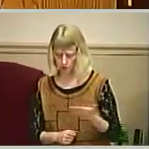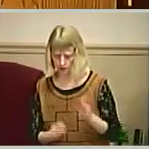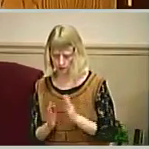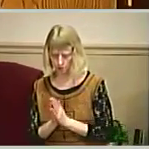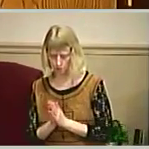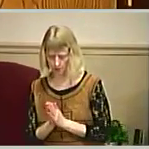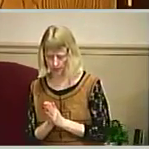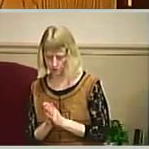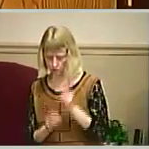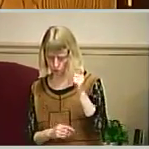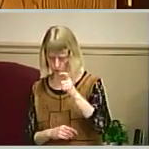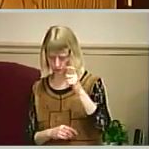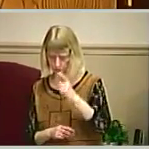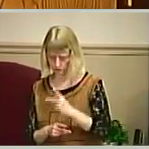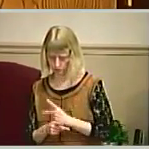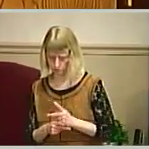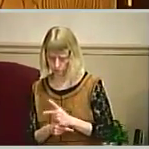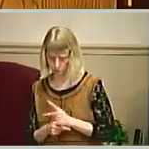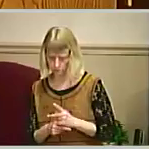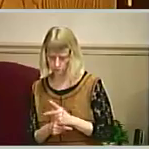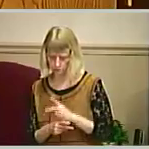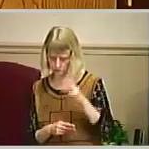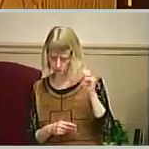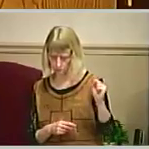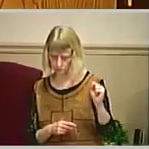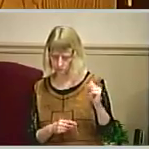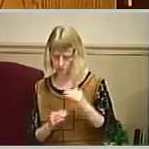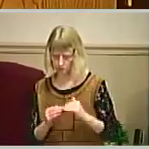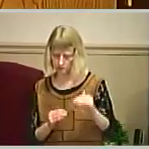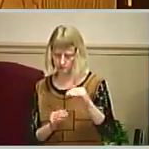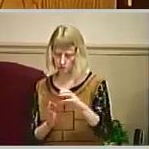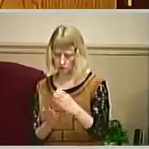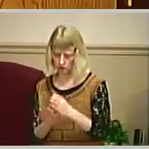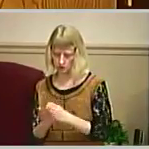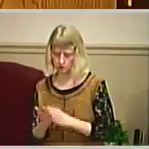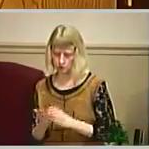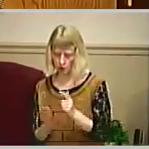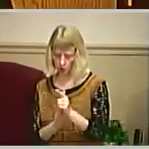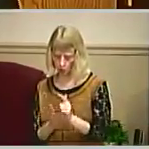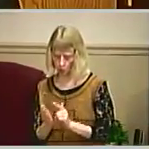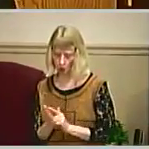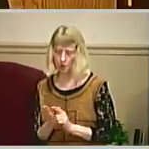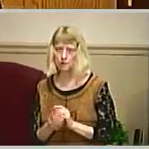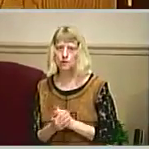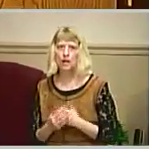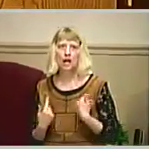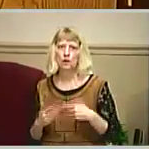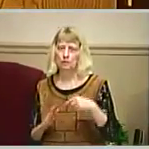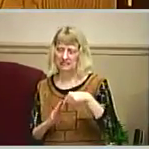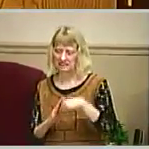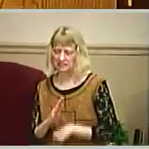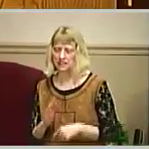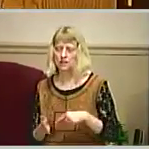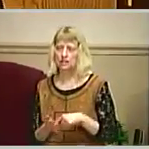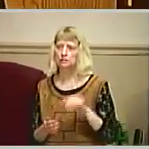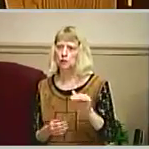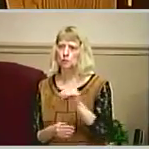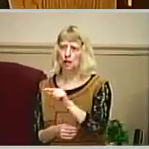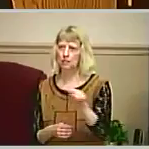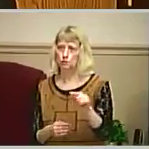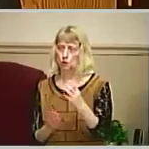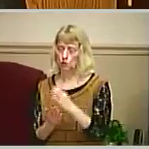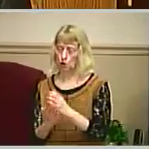when we're praying for wisdom for the administration is for advancing constitutional law. And I don't want to delve into this, but I remind you,